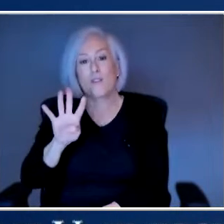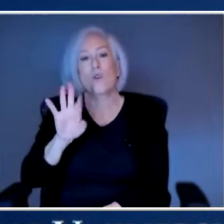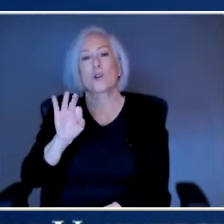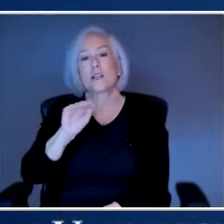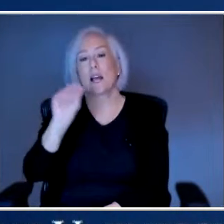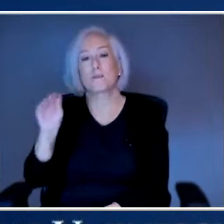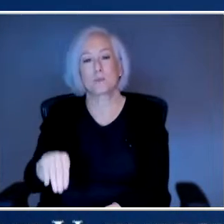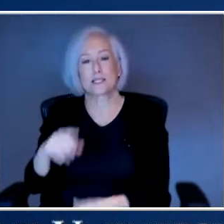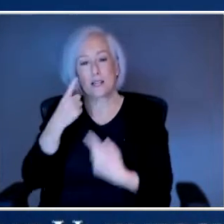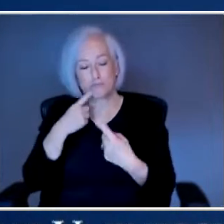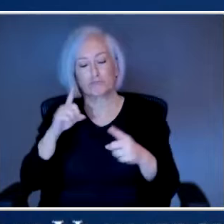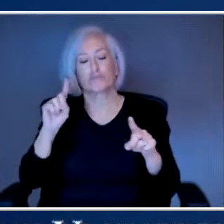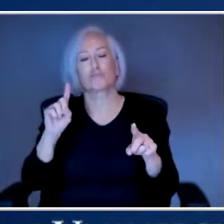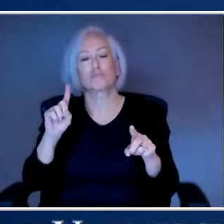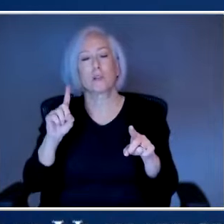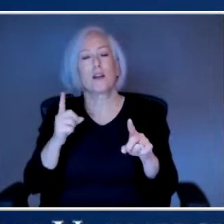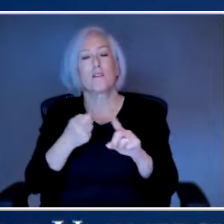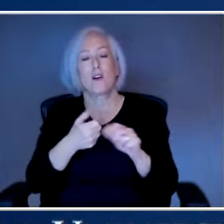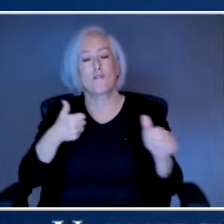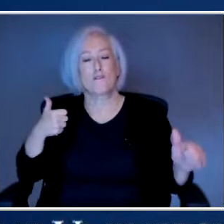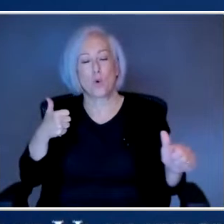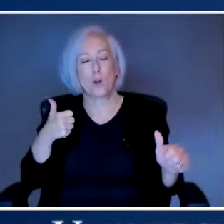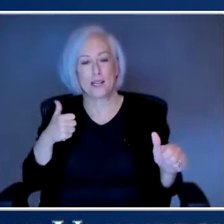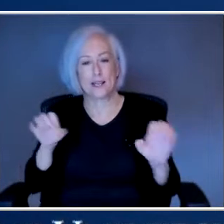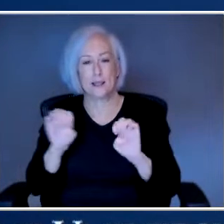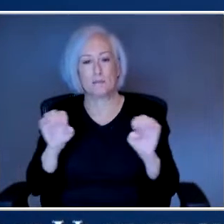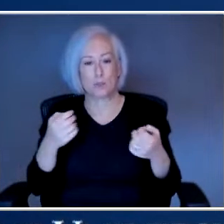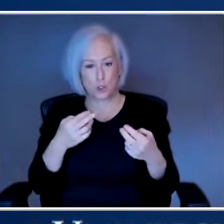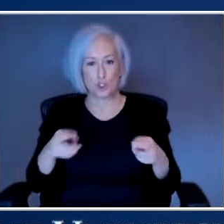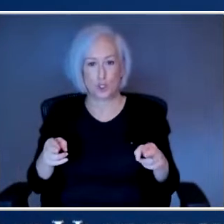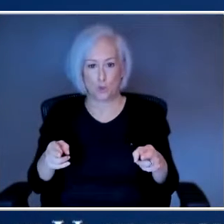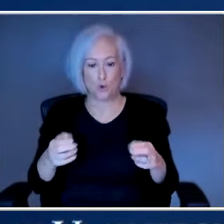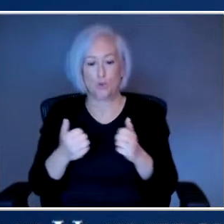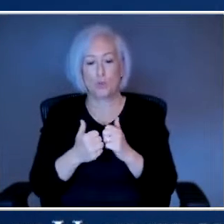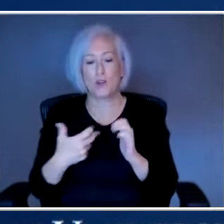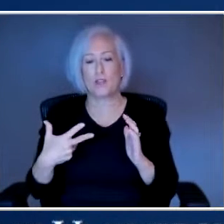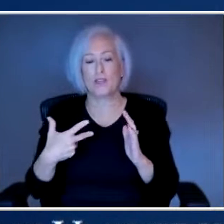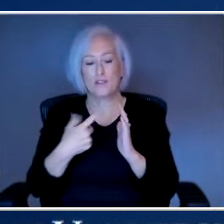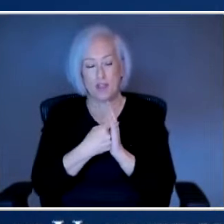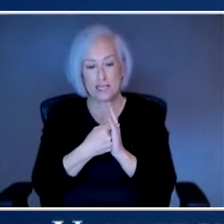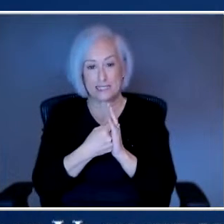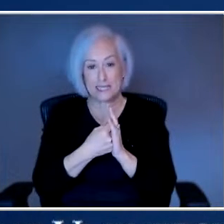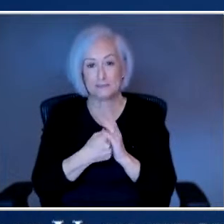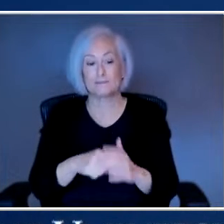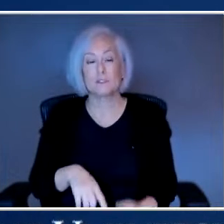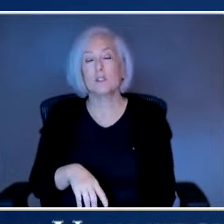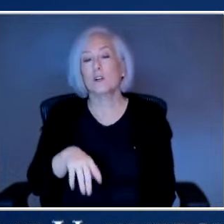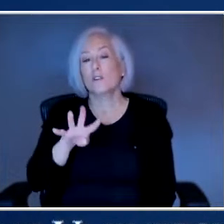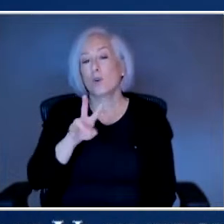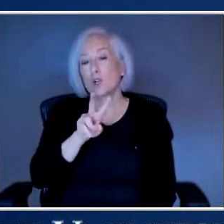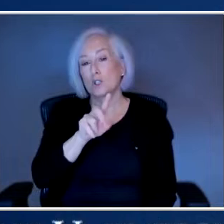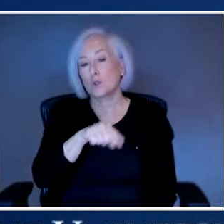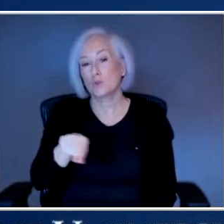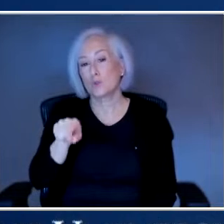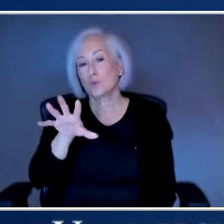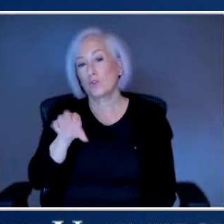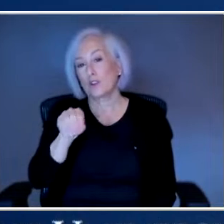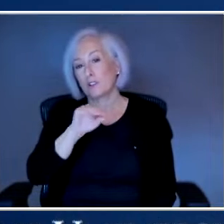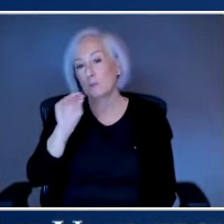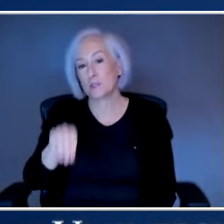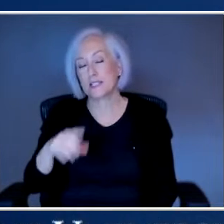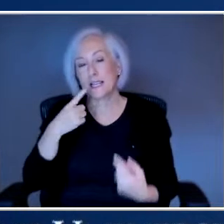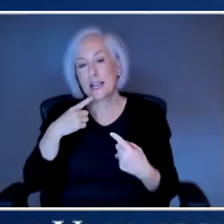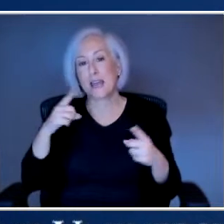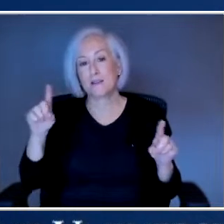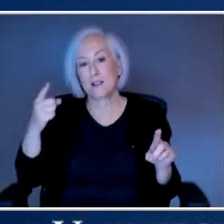as far as hospitalizations go, that's even better data. So anywhere from 42 to 50% efficacy, meaning